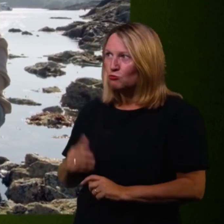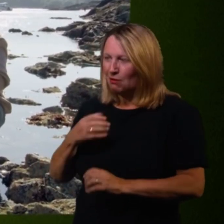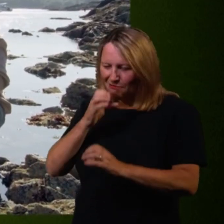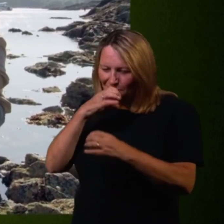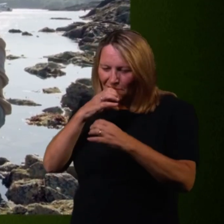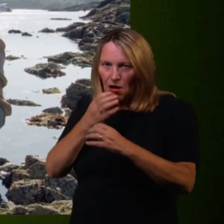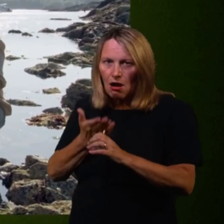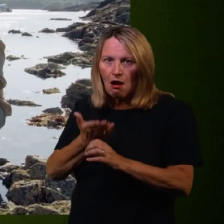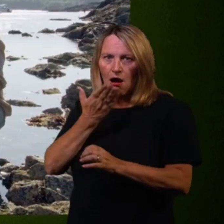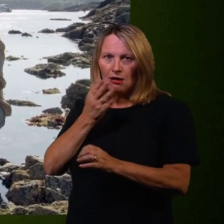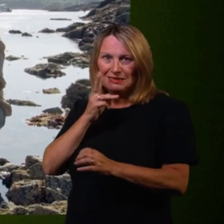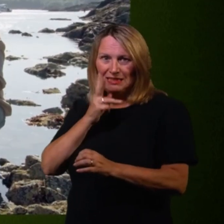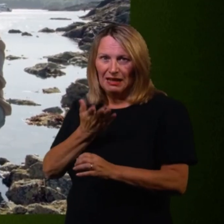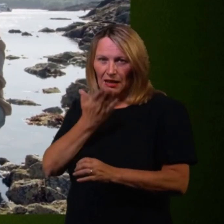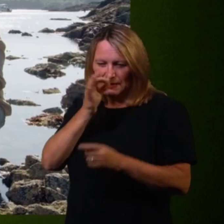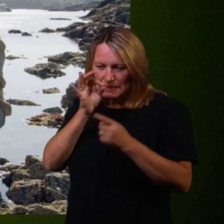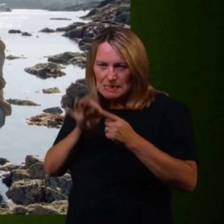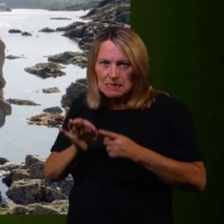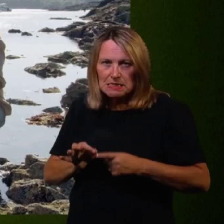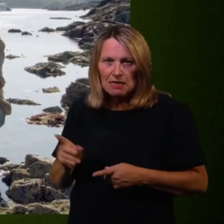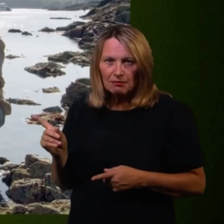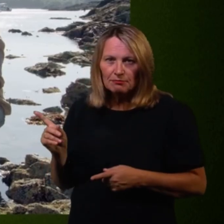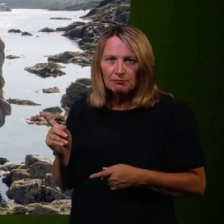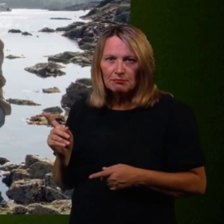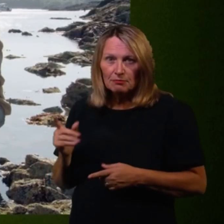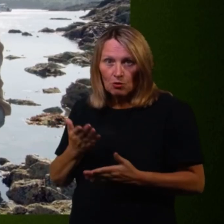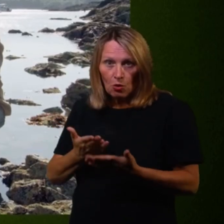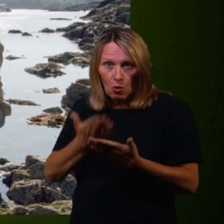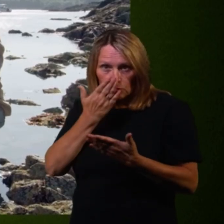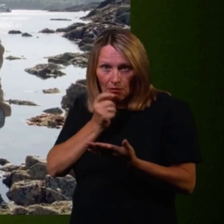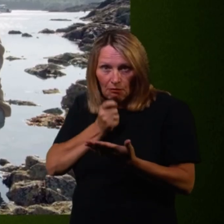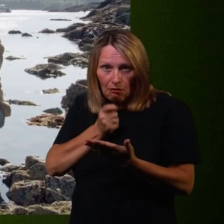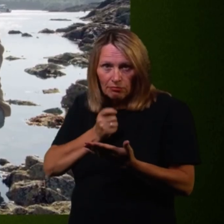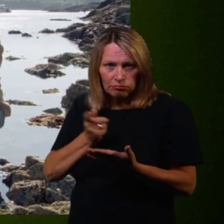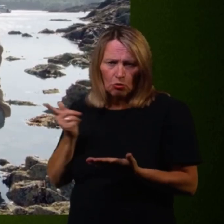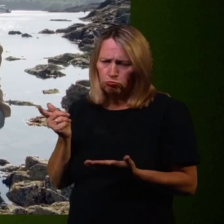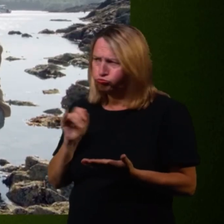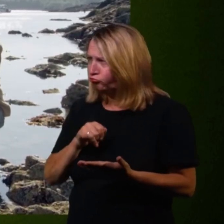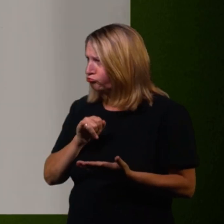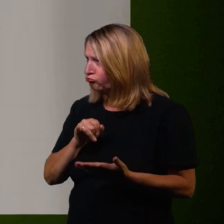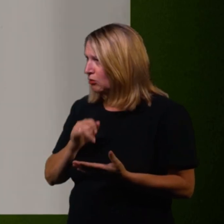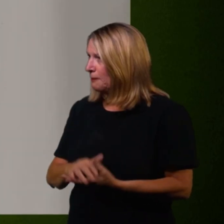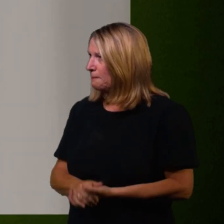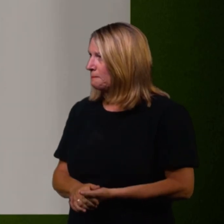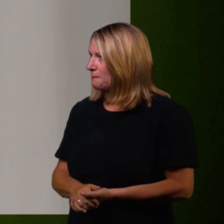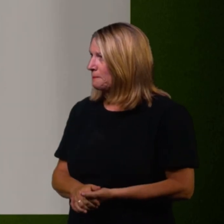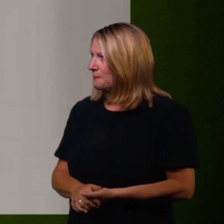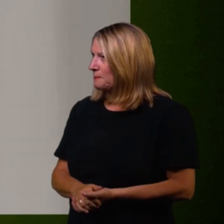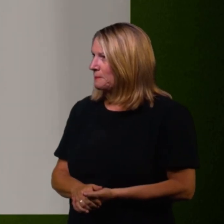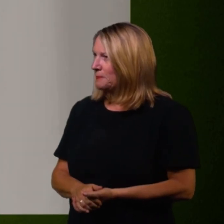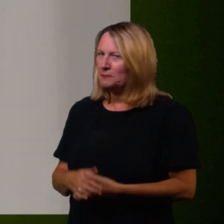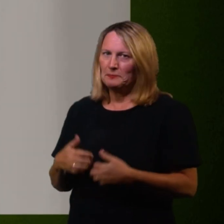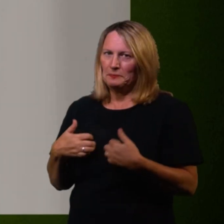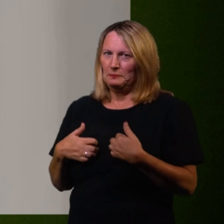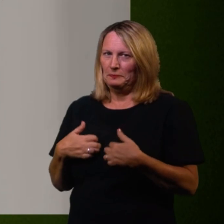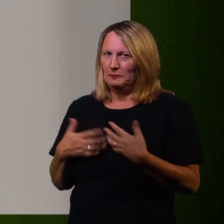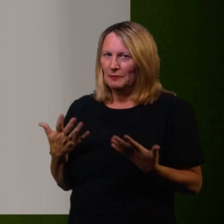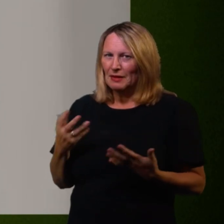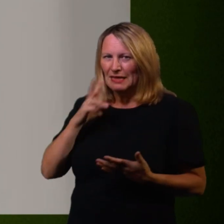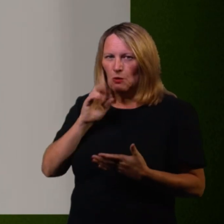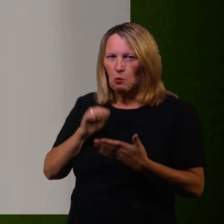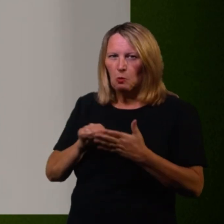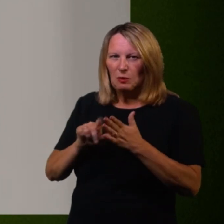again, just to look at those finer details. So that's going to have a closer inspection at some point. Yeah. Brilliant. I can't wait to find out what that